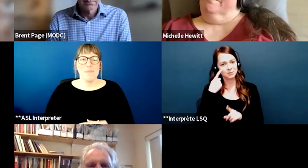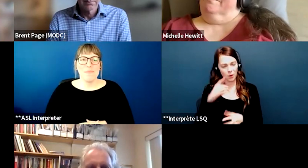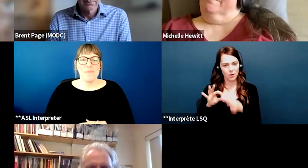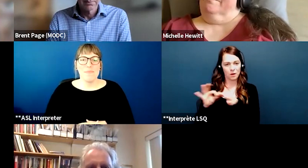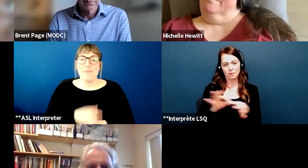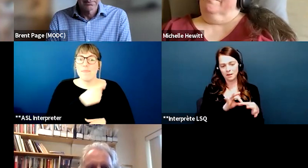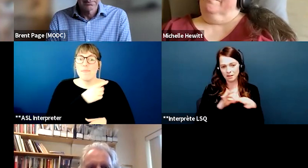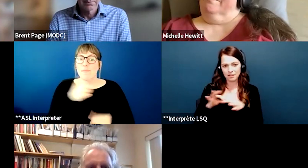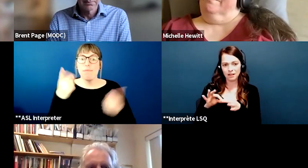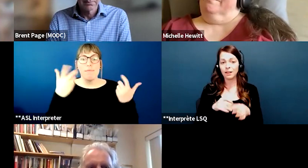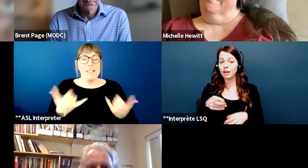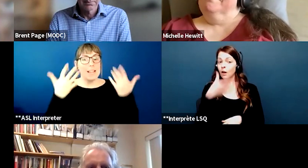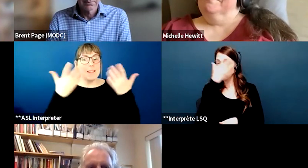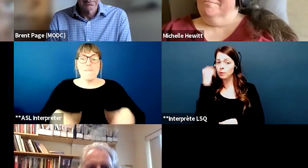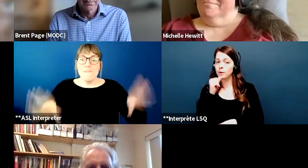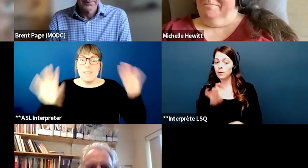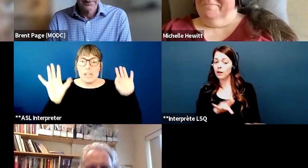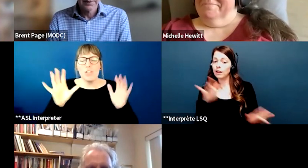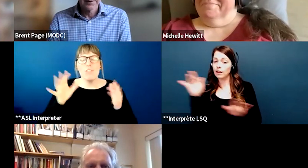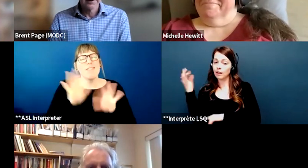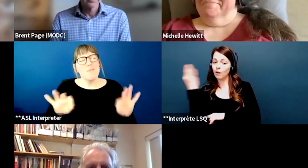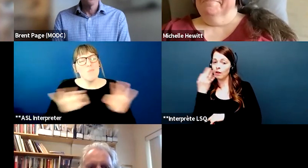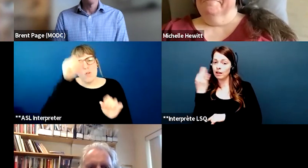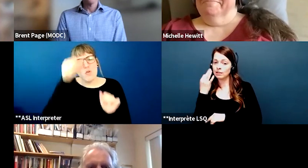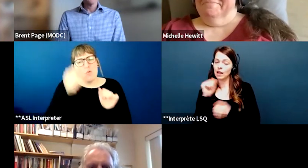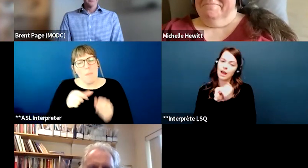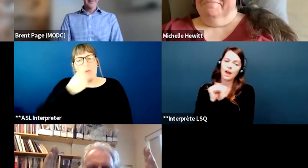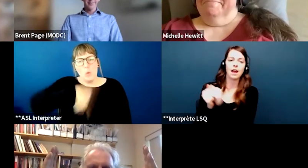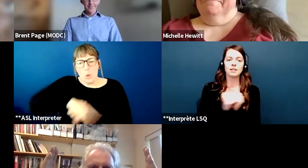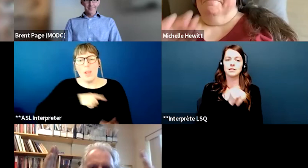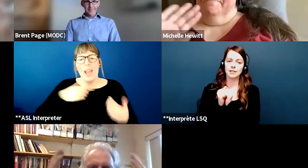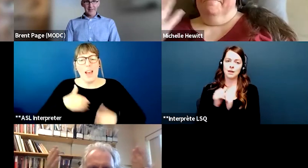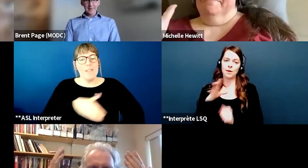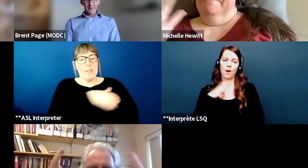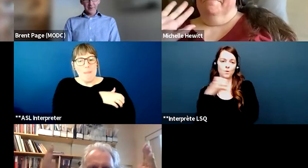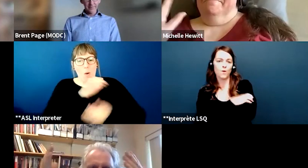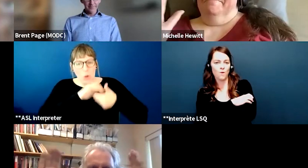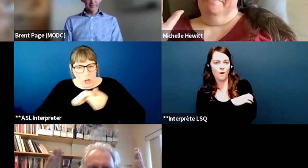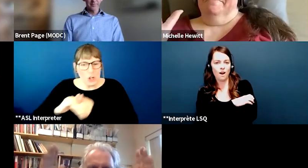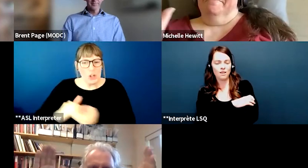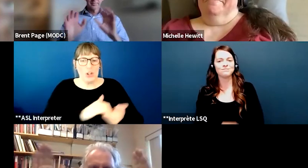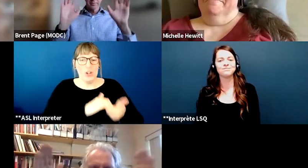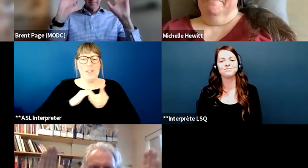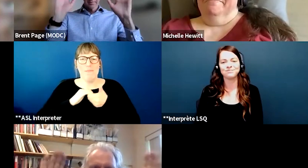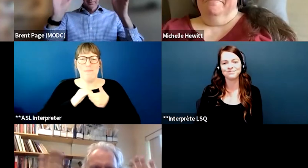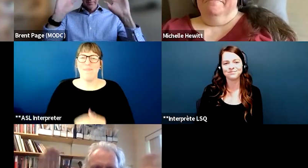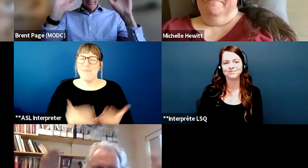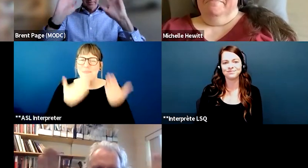that together we do hold the power. Here. Well said. Thanks, everyone.